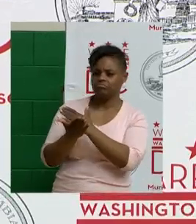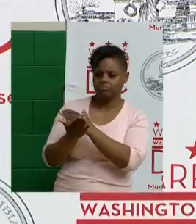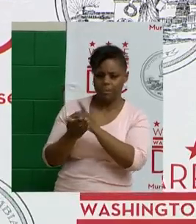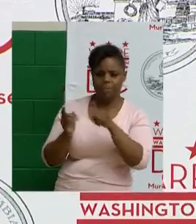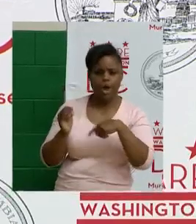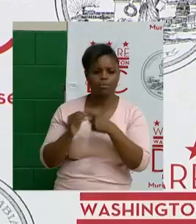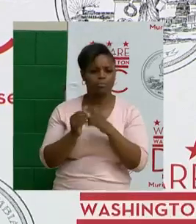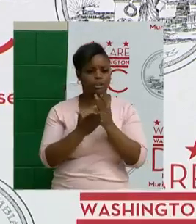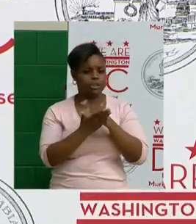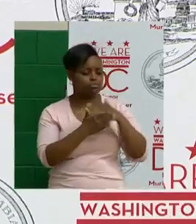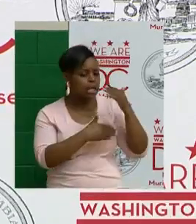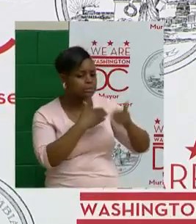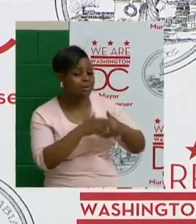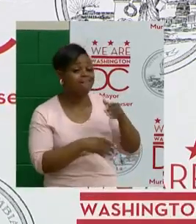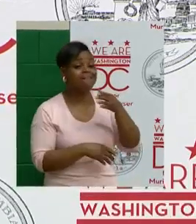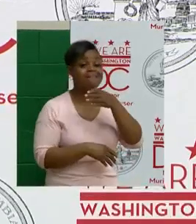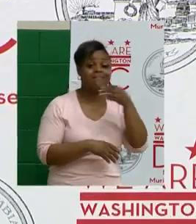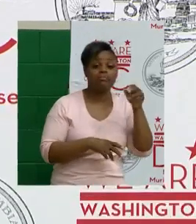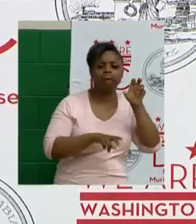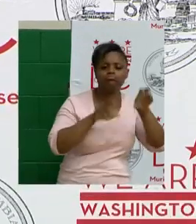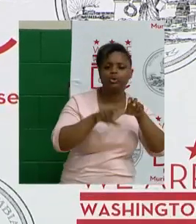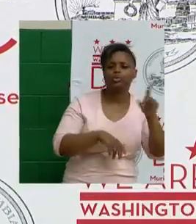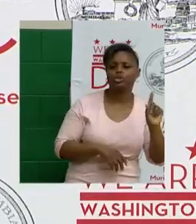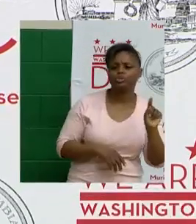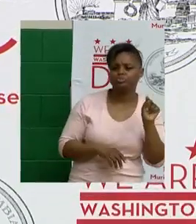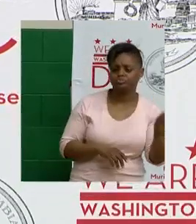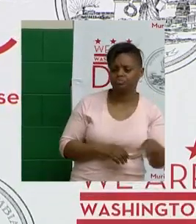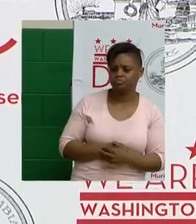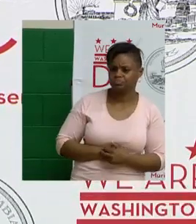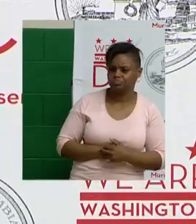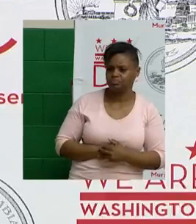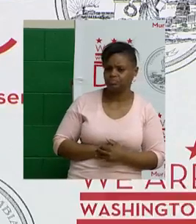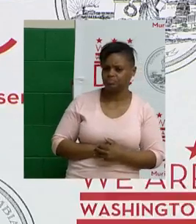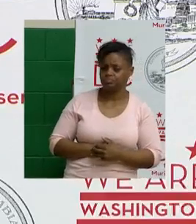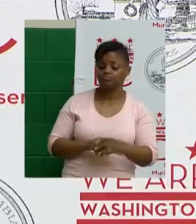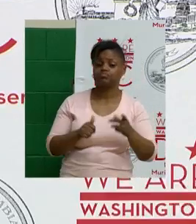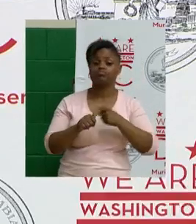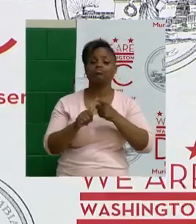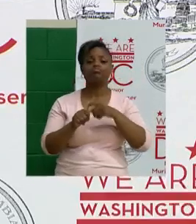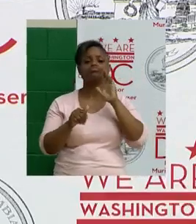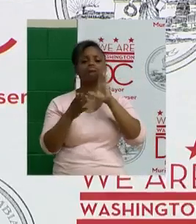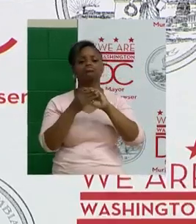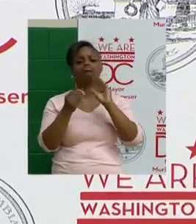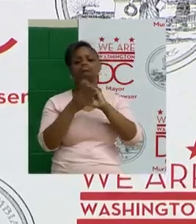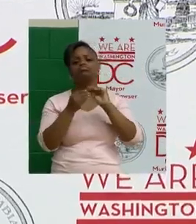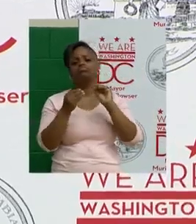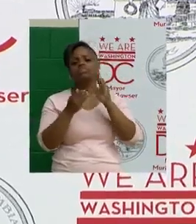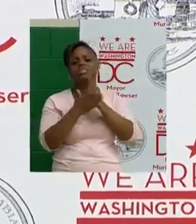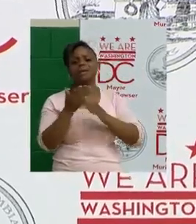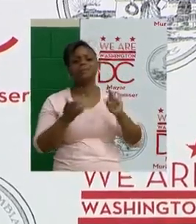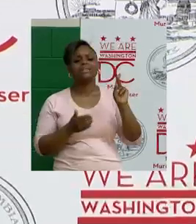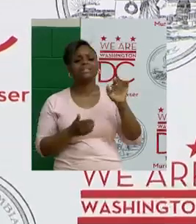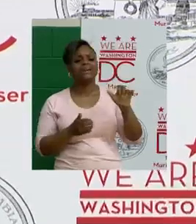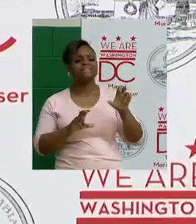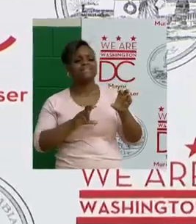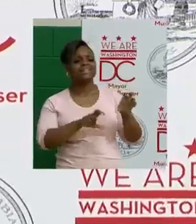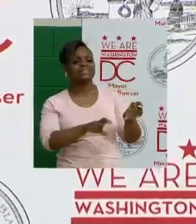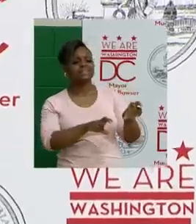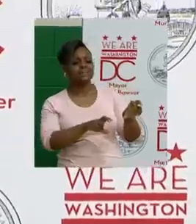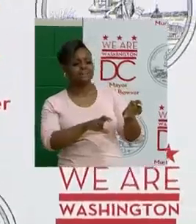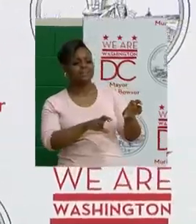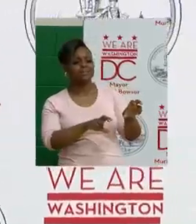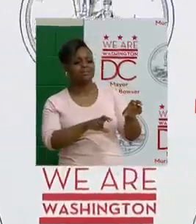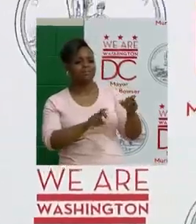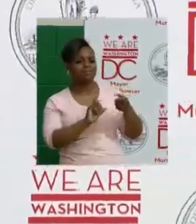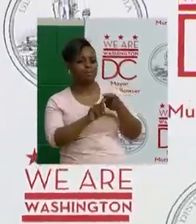and where some of our money goes. So first, let me start with some key investments that the mayor made in her FY19